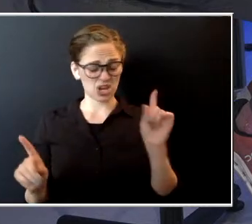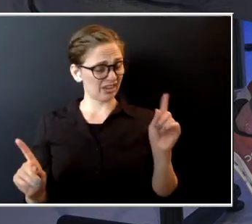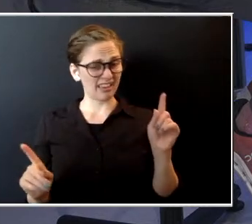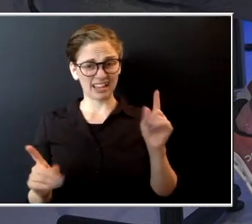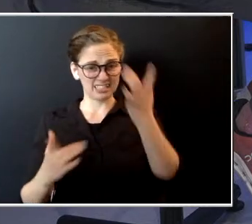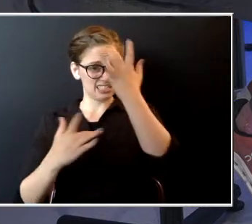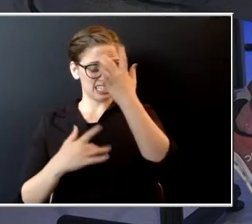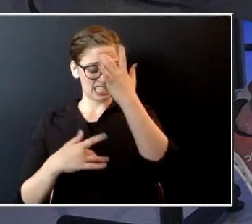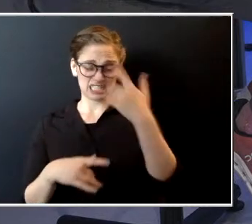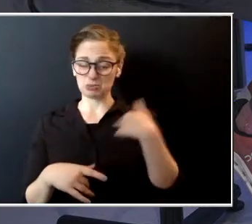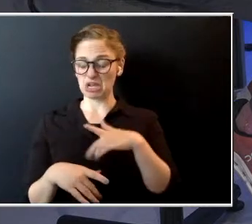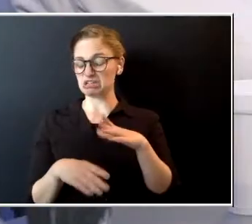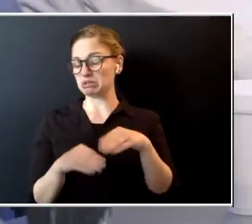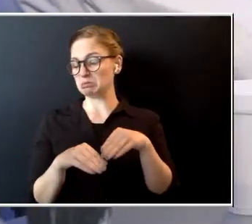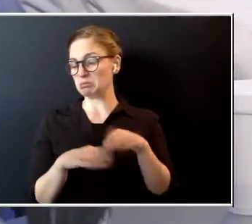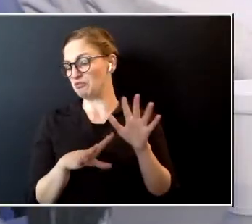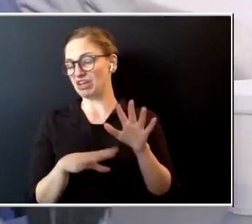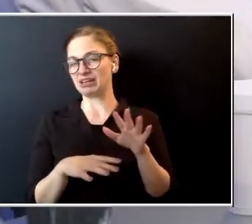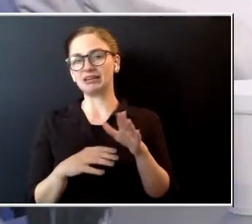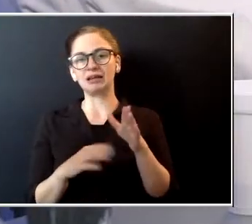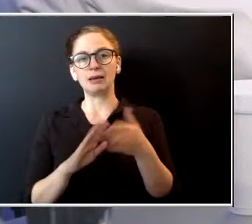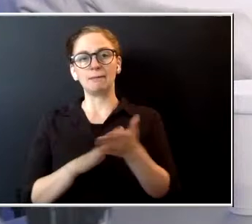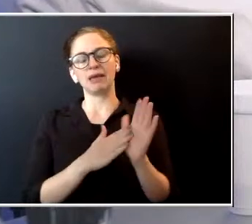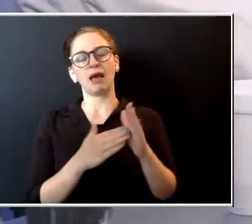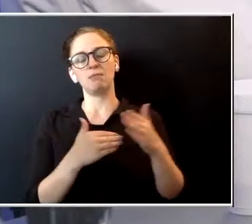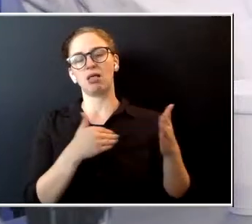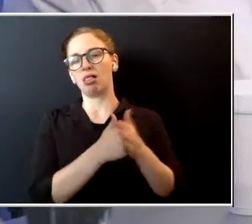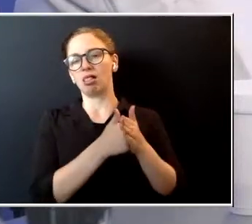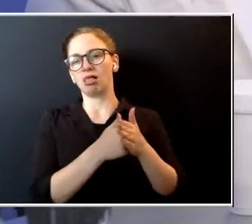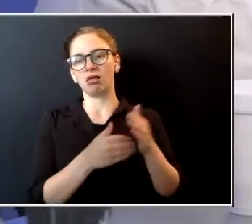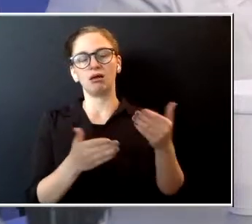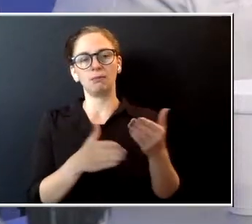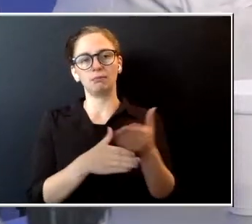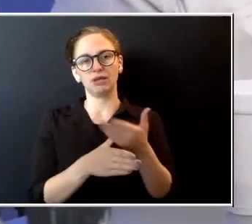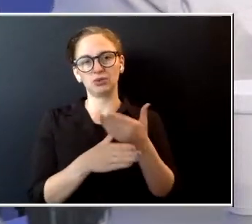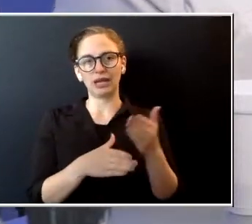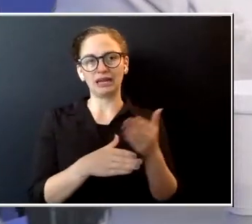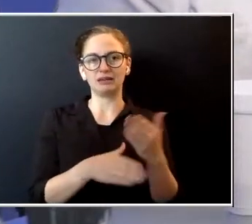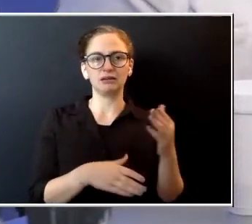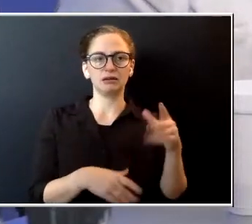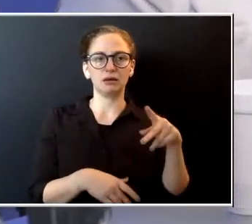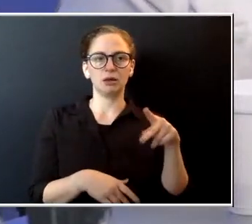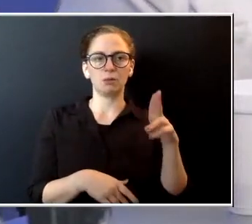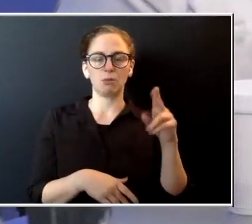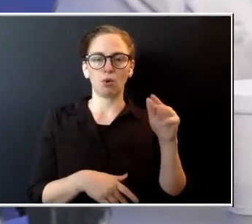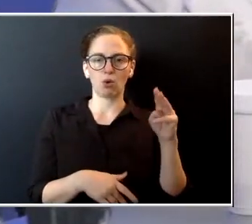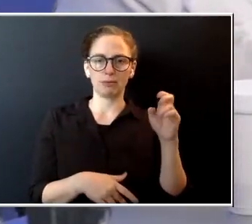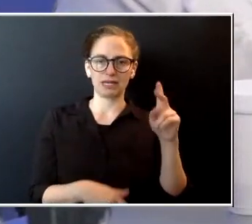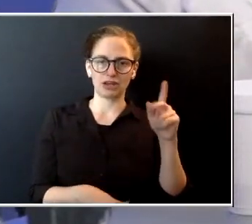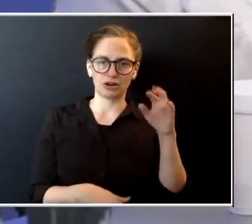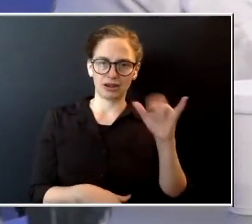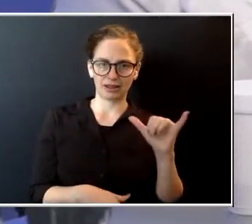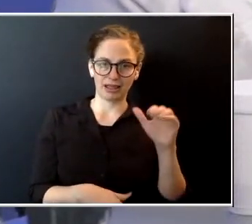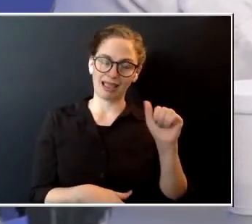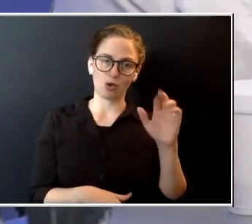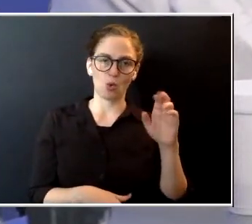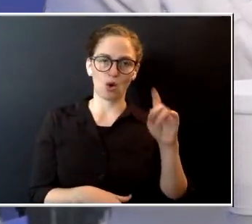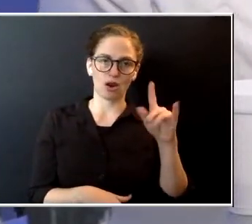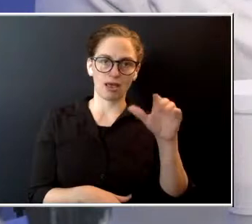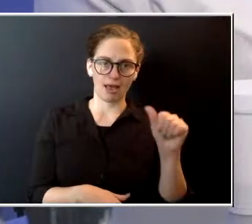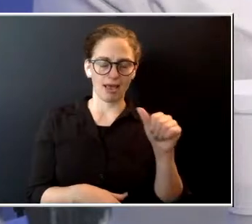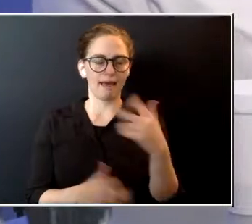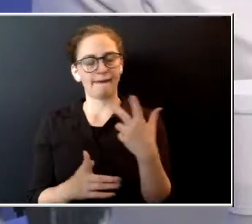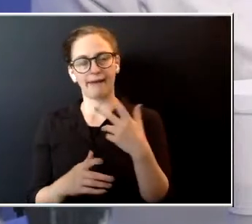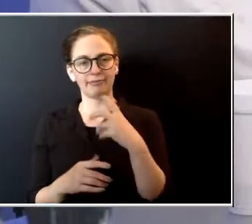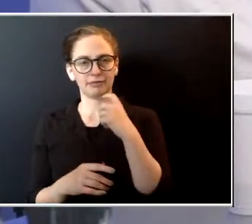the wall of the vessel, pulmonary artery, or aorta, and the metal frame. Okay. And after that, it just kind of gets all calcified. It just doesn't really. It's like you